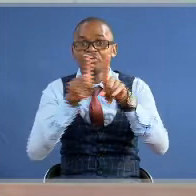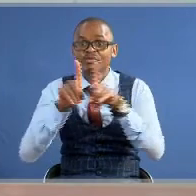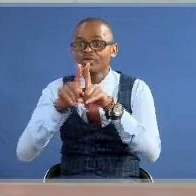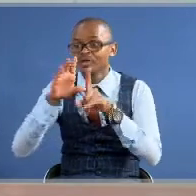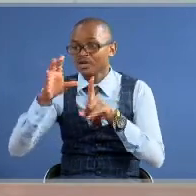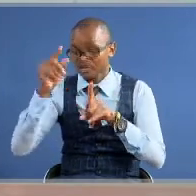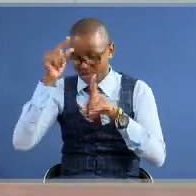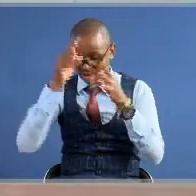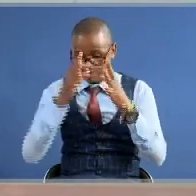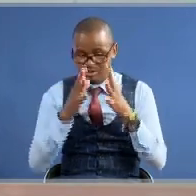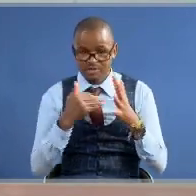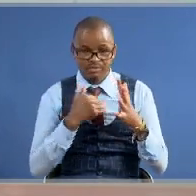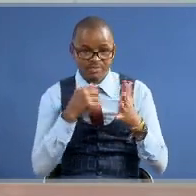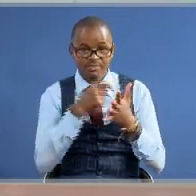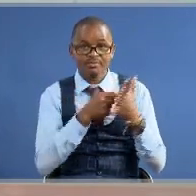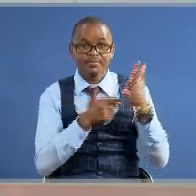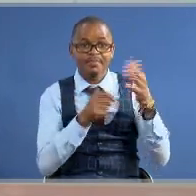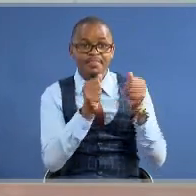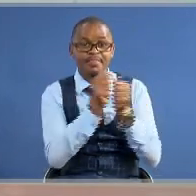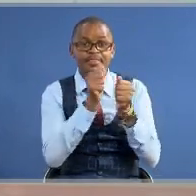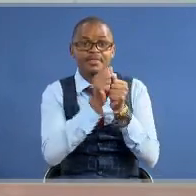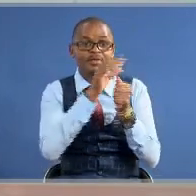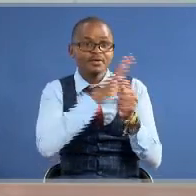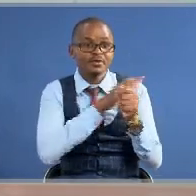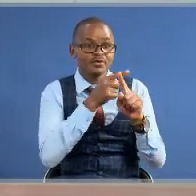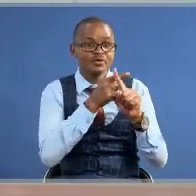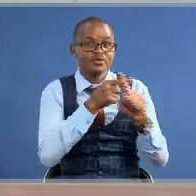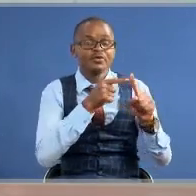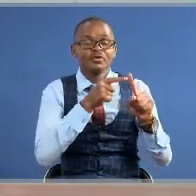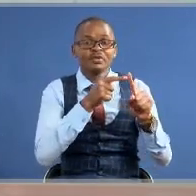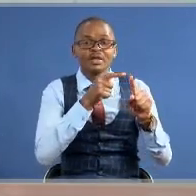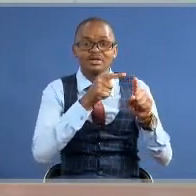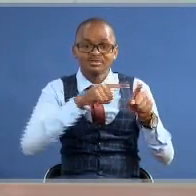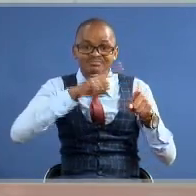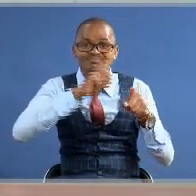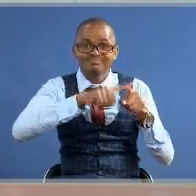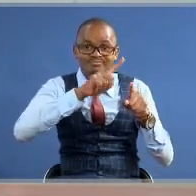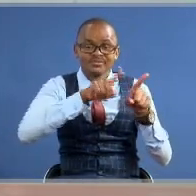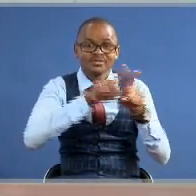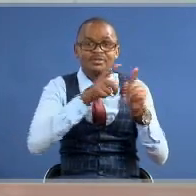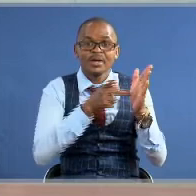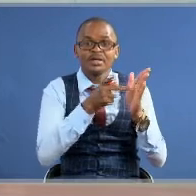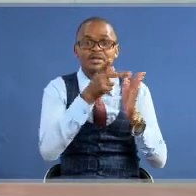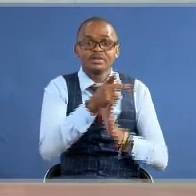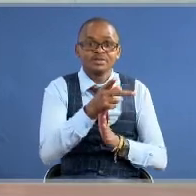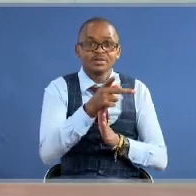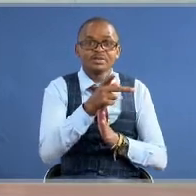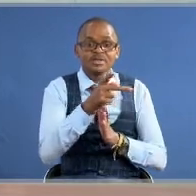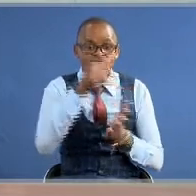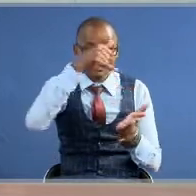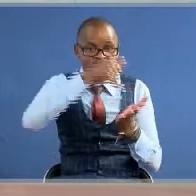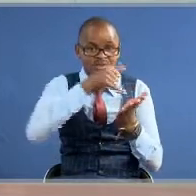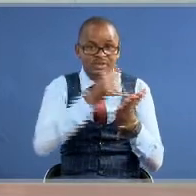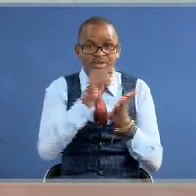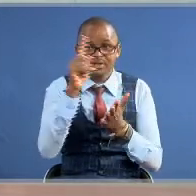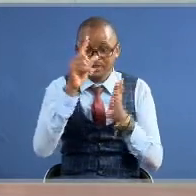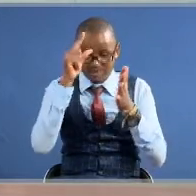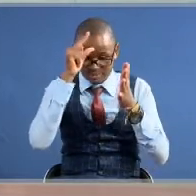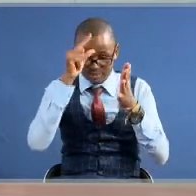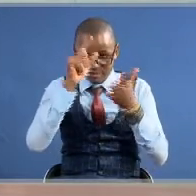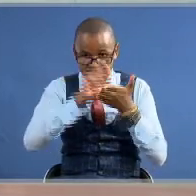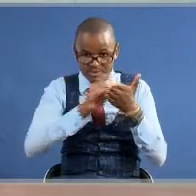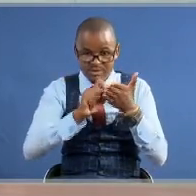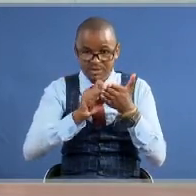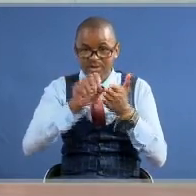county officials who have been charged with benefiting from the irregular procurement and payments. They include Nairobi County